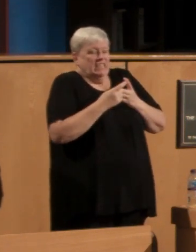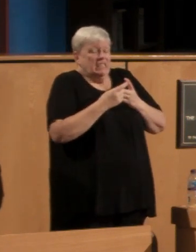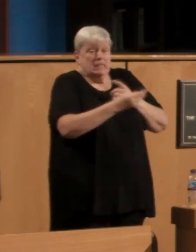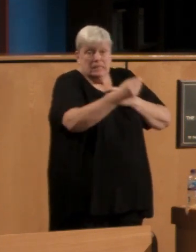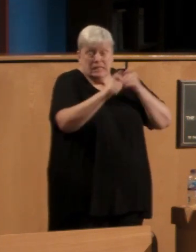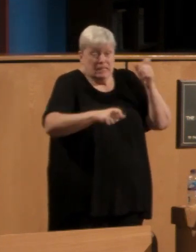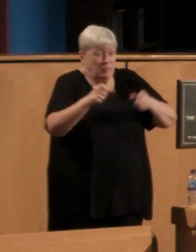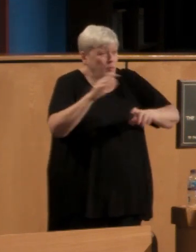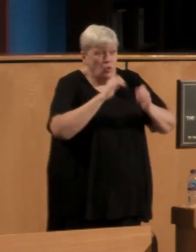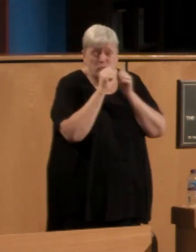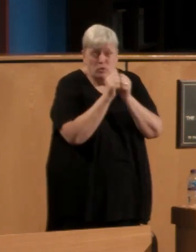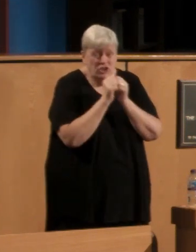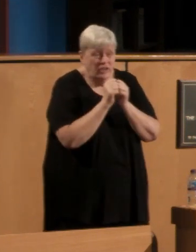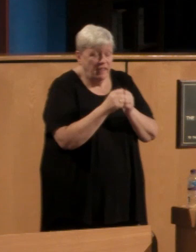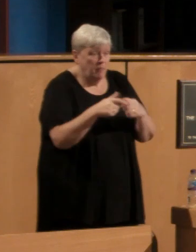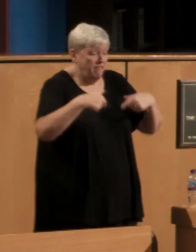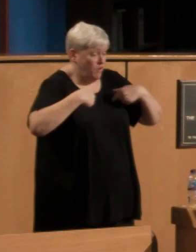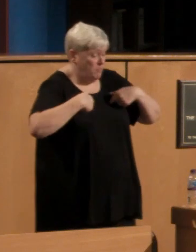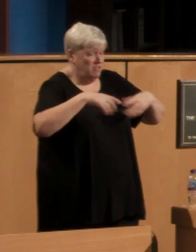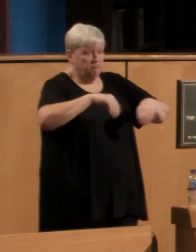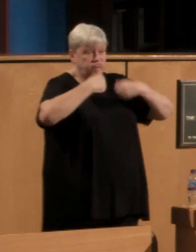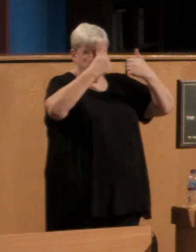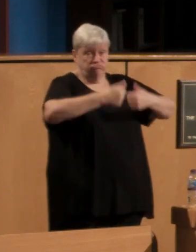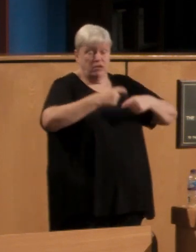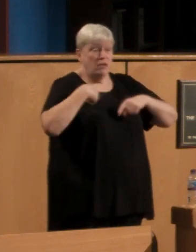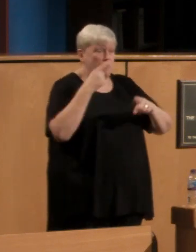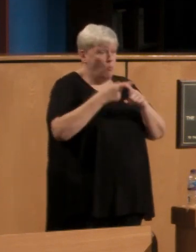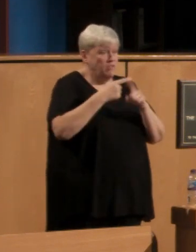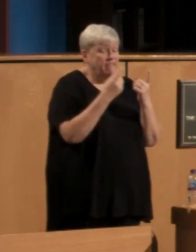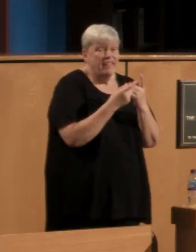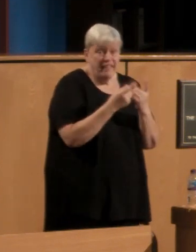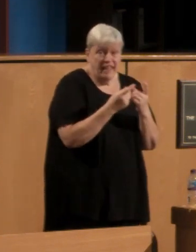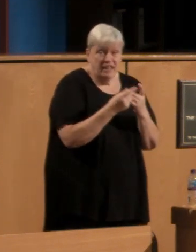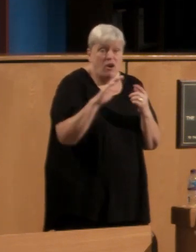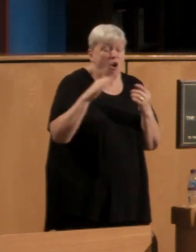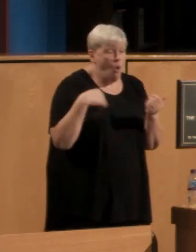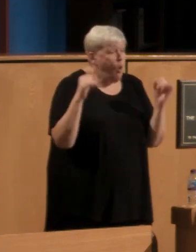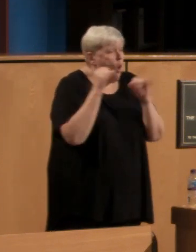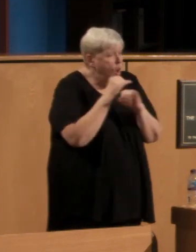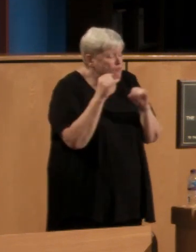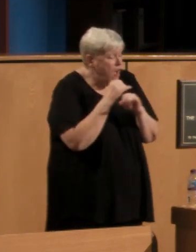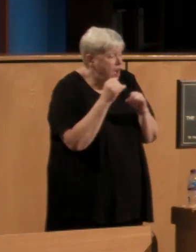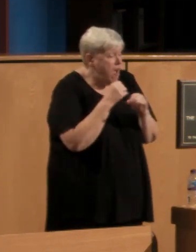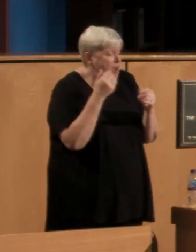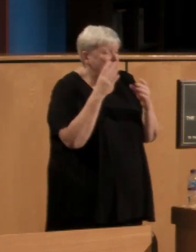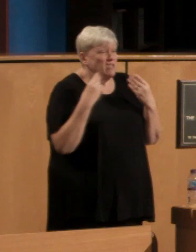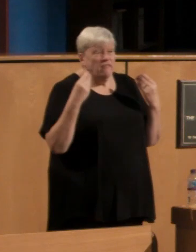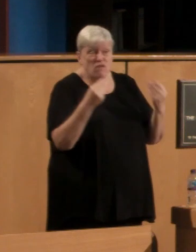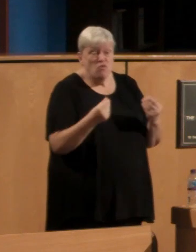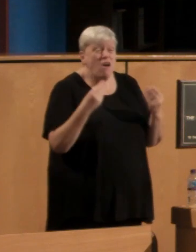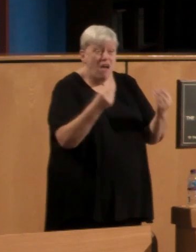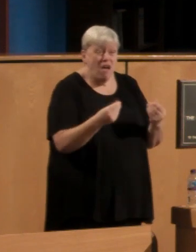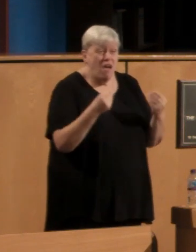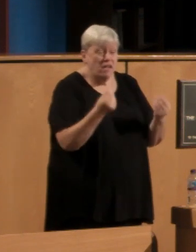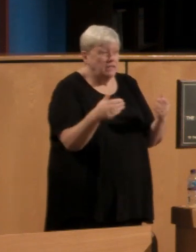not appreciate that, but for me, monstrousness is a positive thing. And it's about horror that is often fluid, unfixed